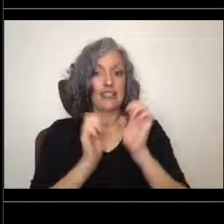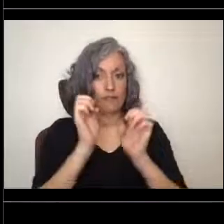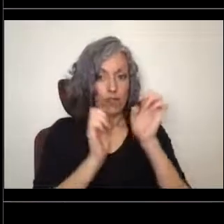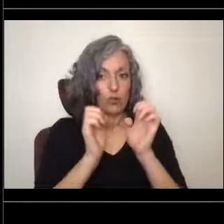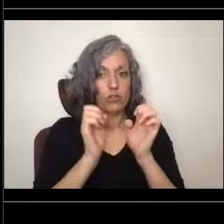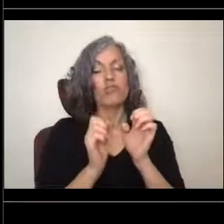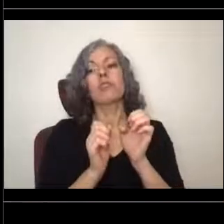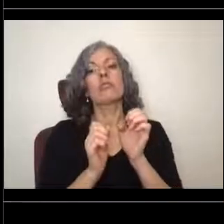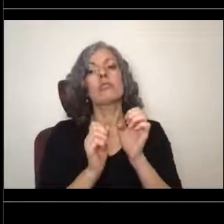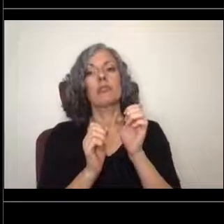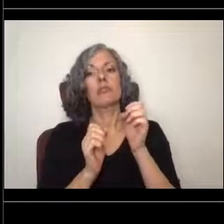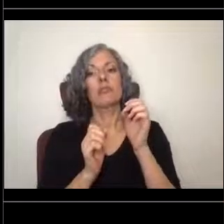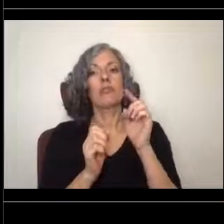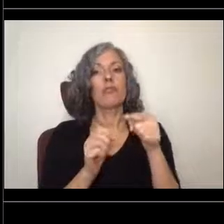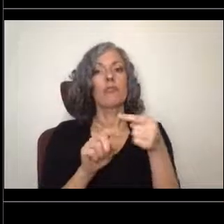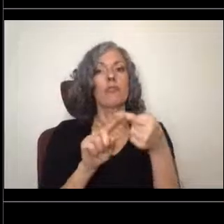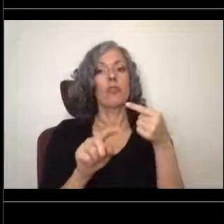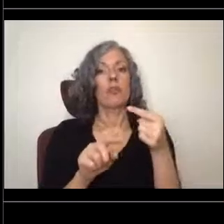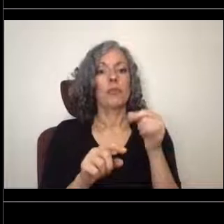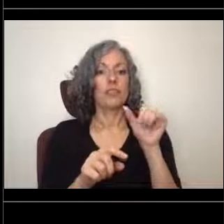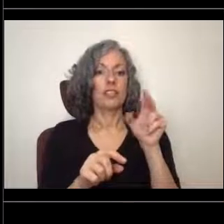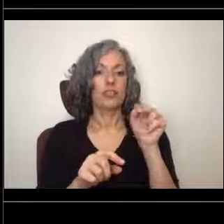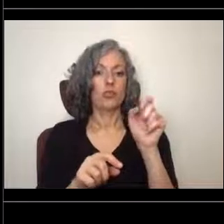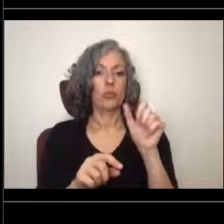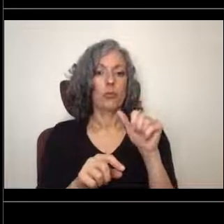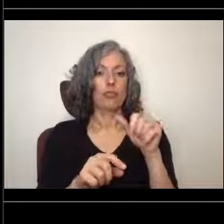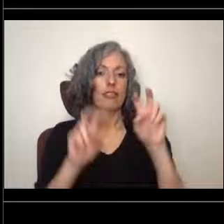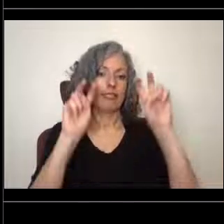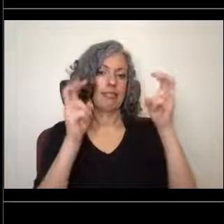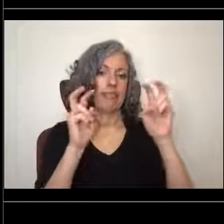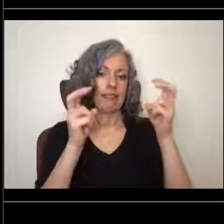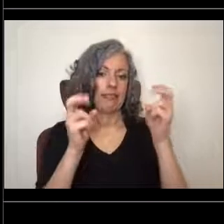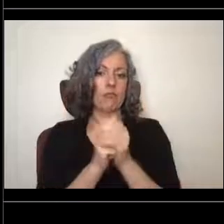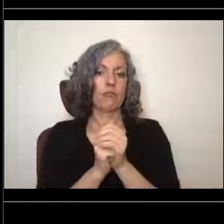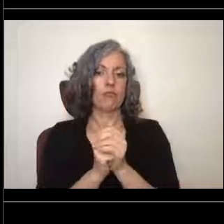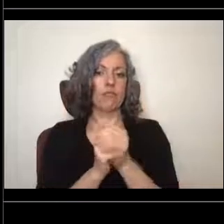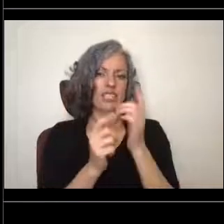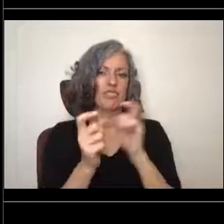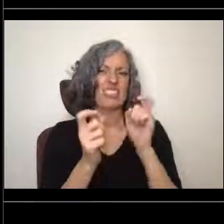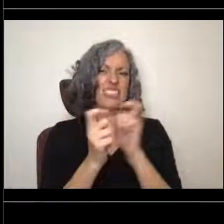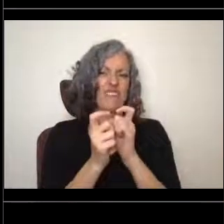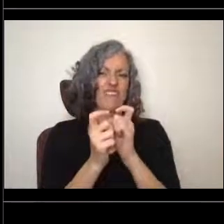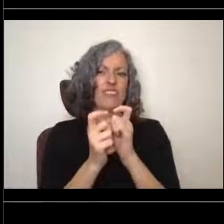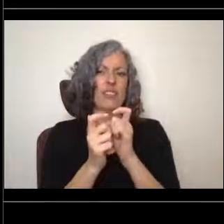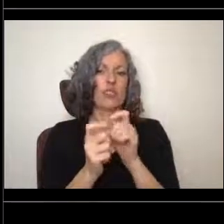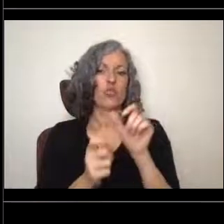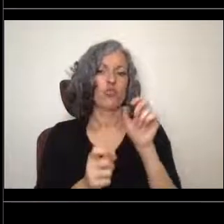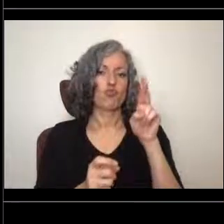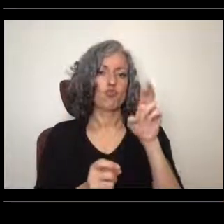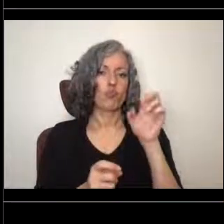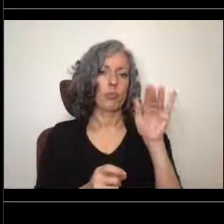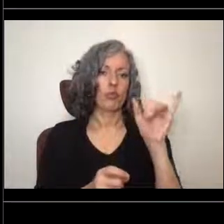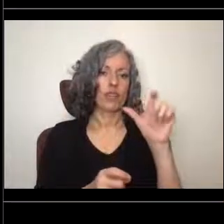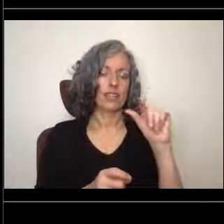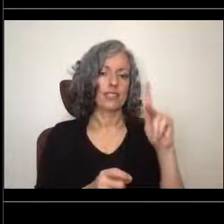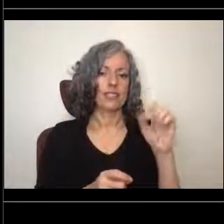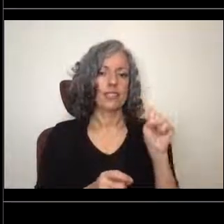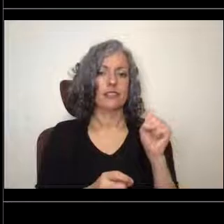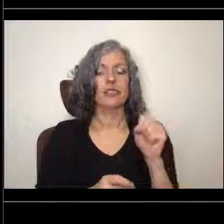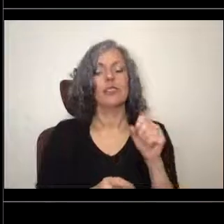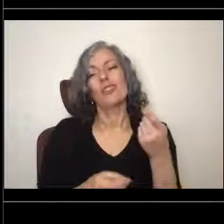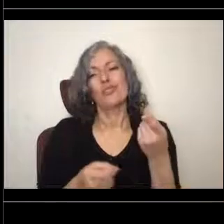process are based off of the interim CSIS and the specific scoring rubrics. So just in short, just to sort